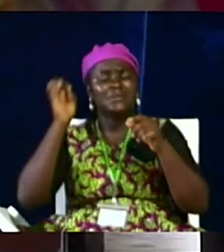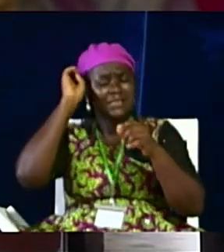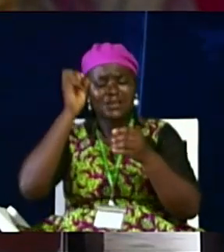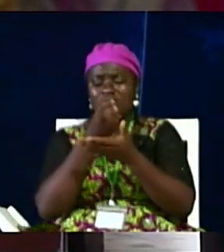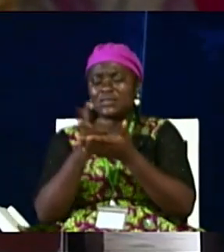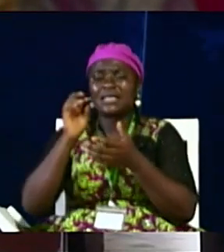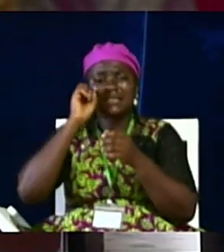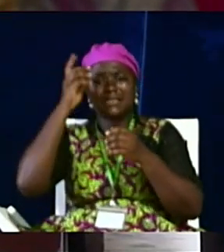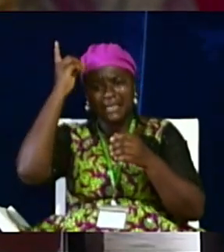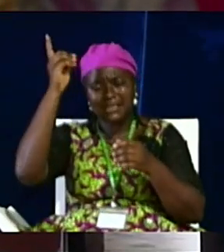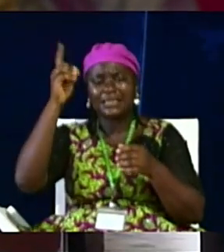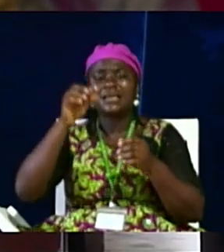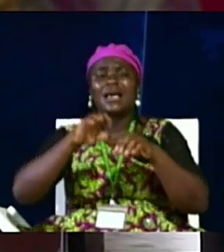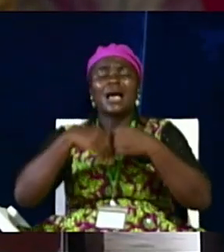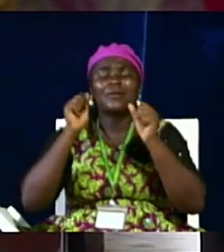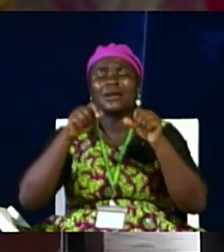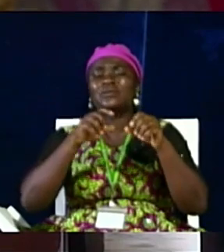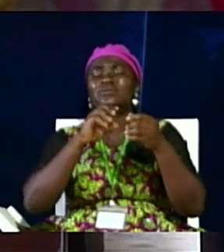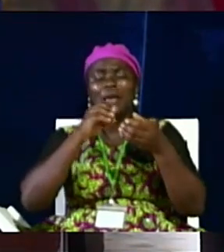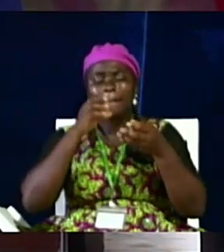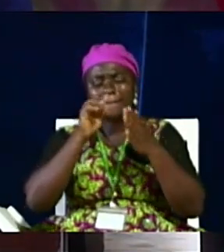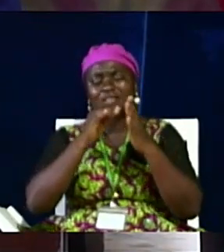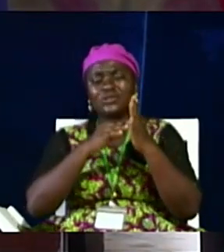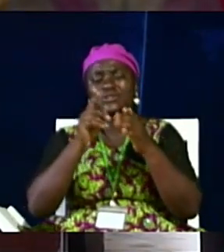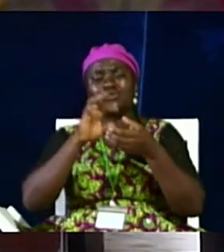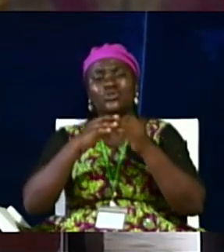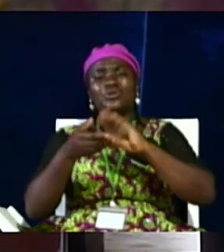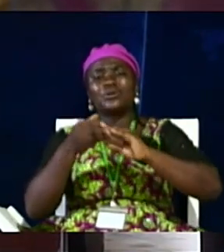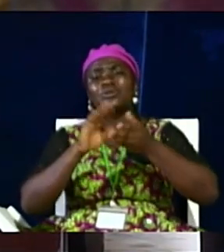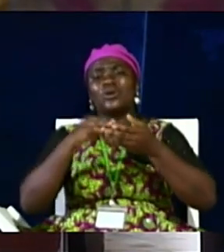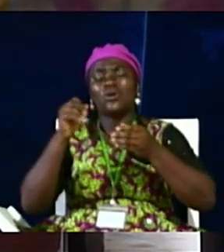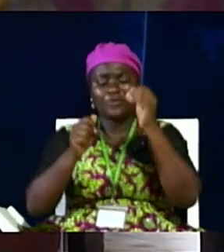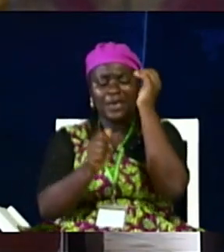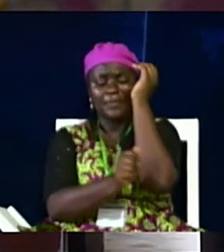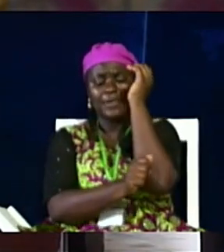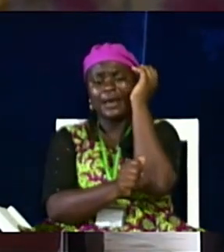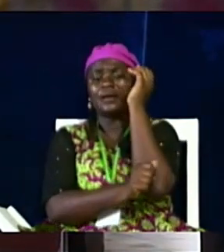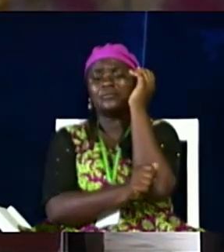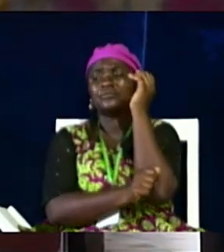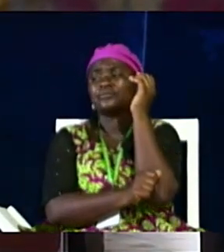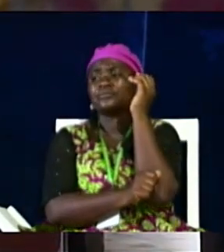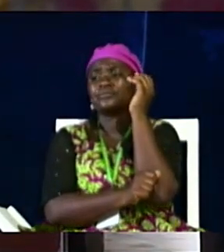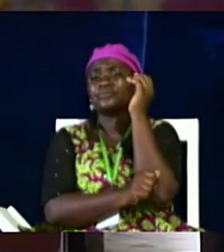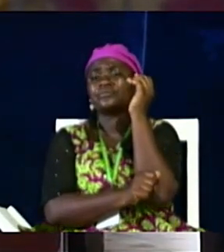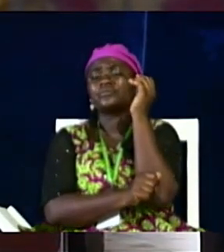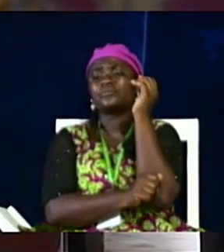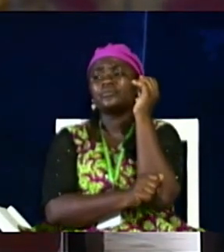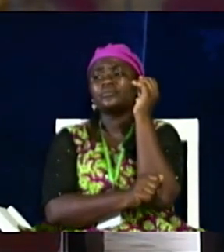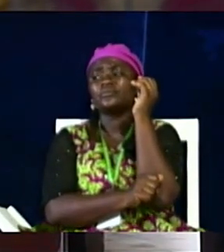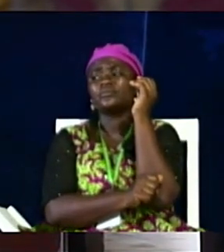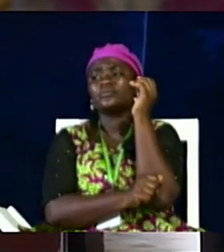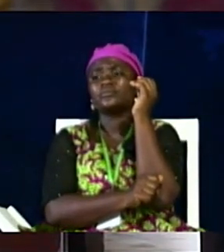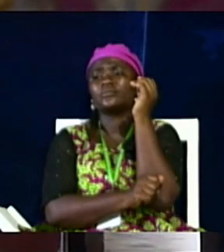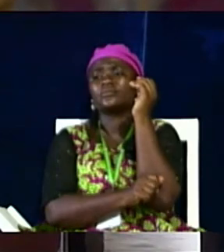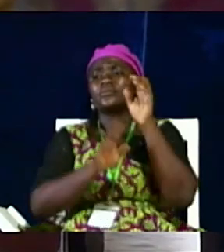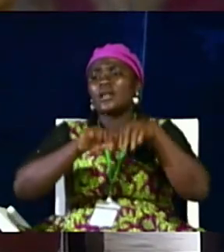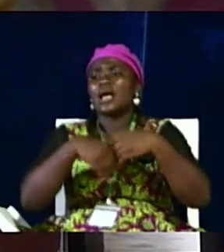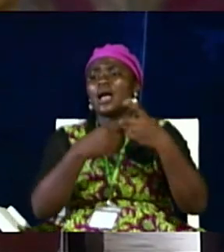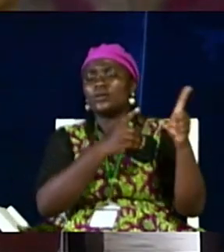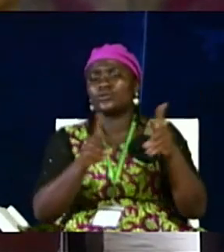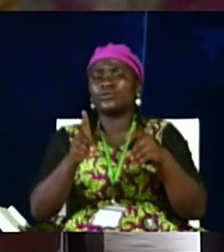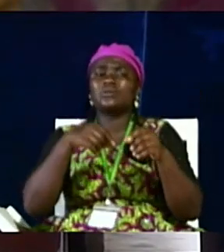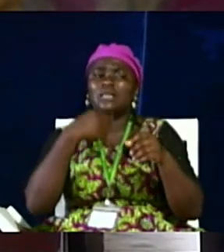Abraham without mentioning Ishmael and Abraham's contribution to the trouble in the world today? How do you tell the